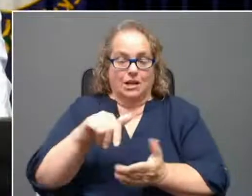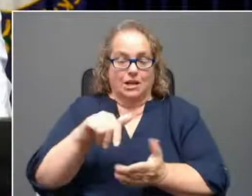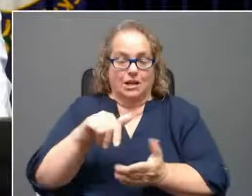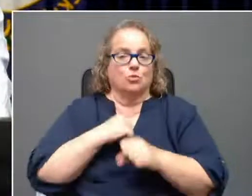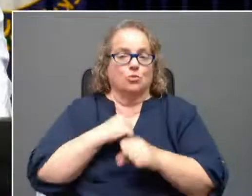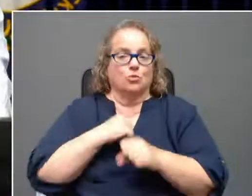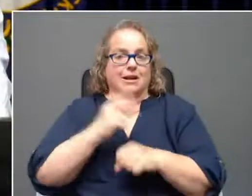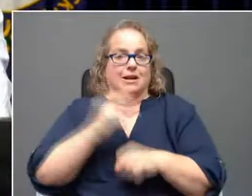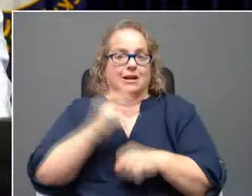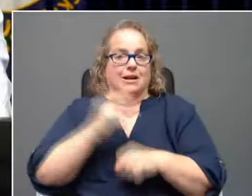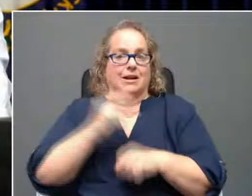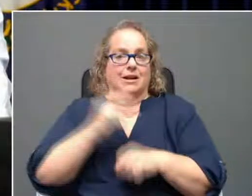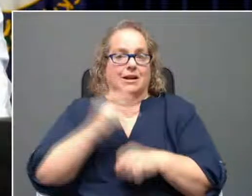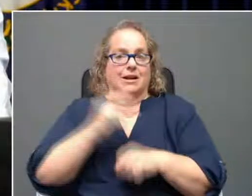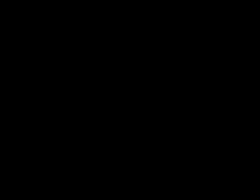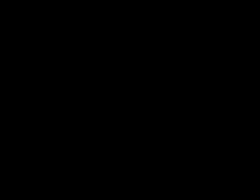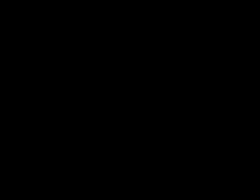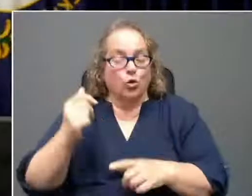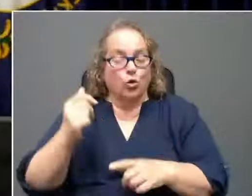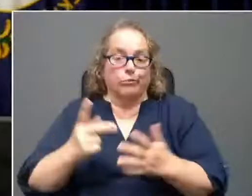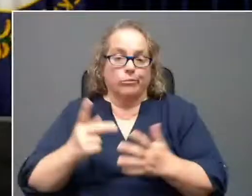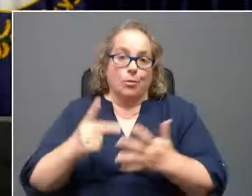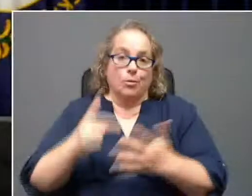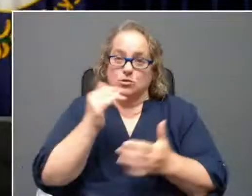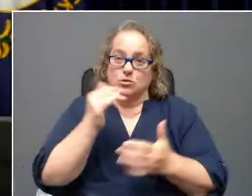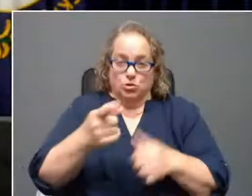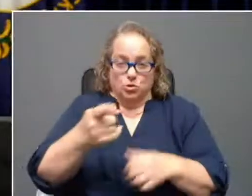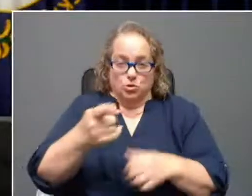population, which, as you know, was ravaged by